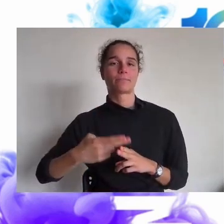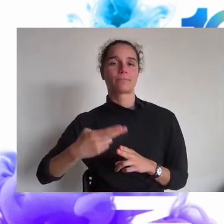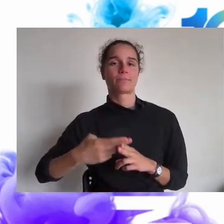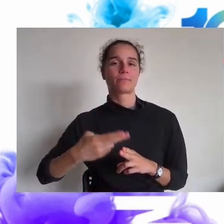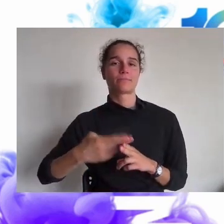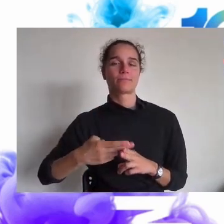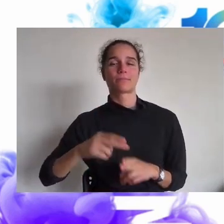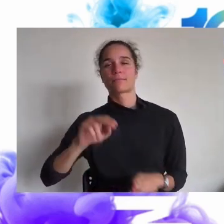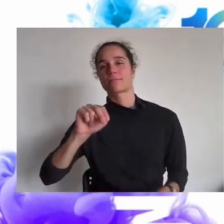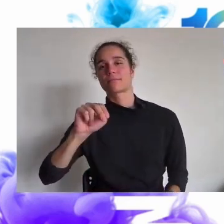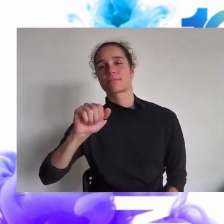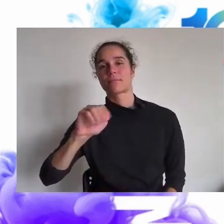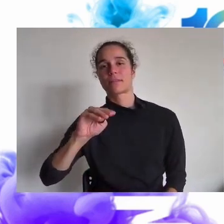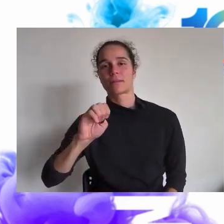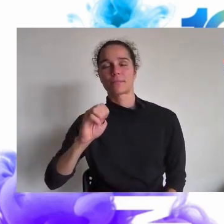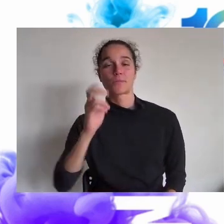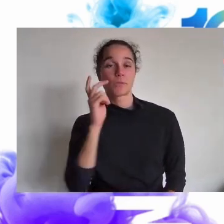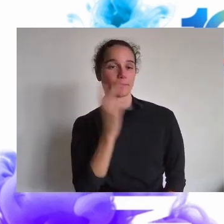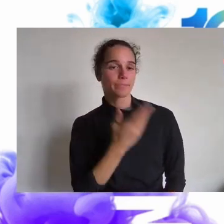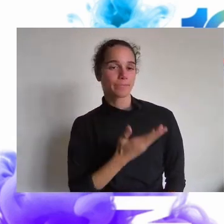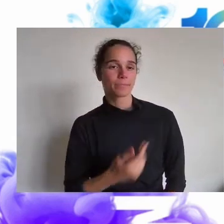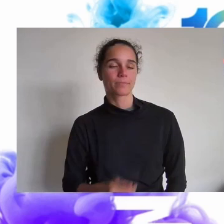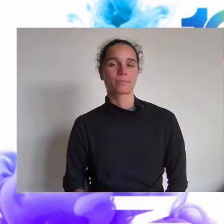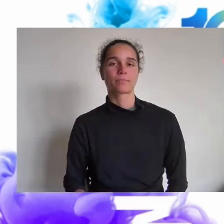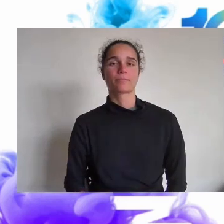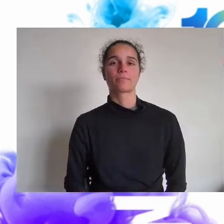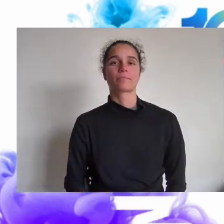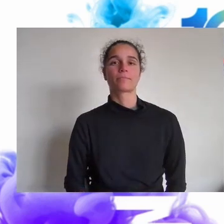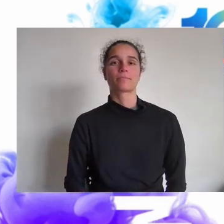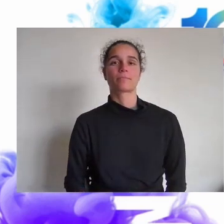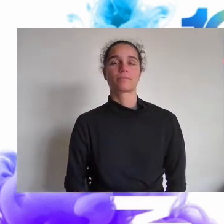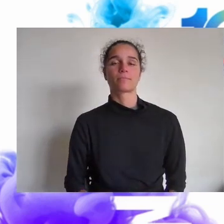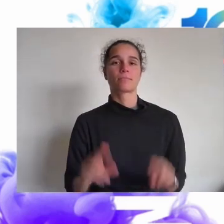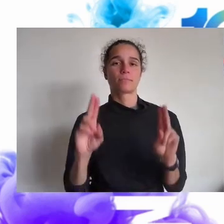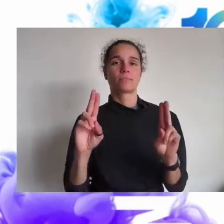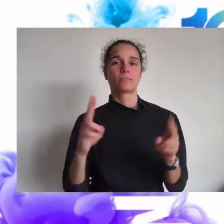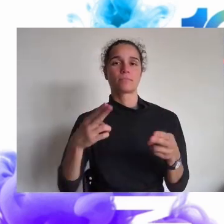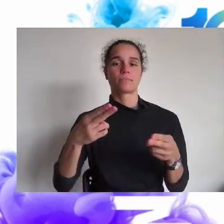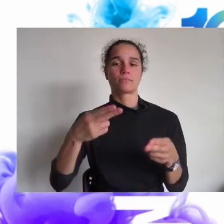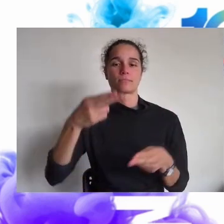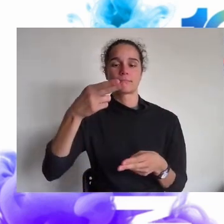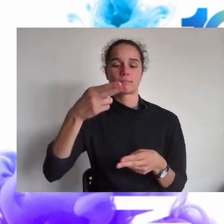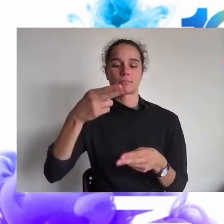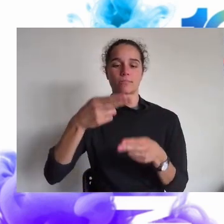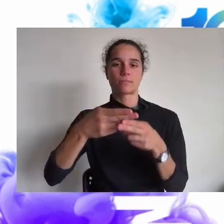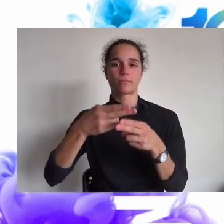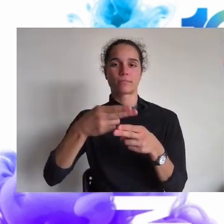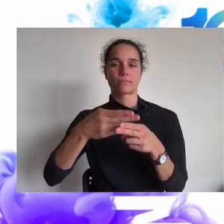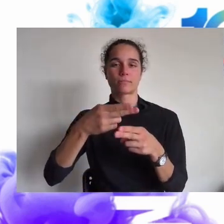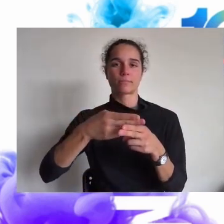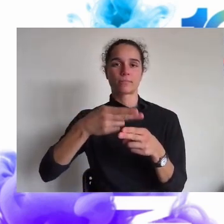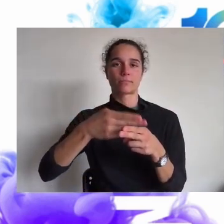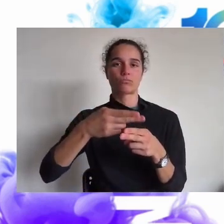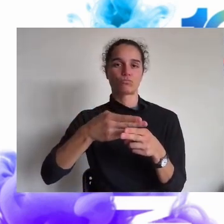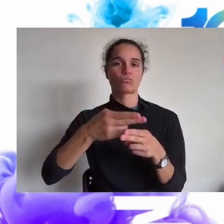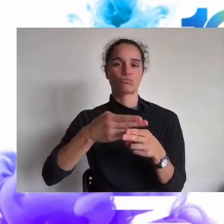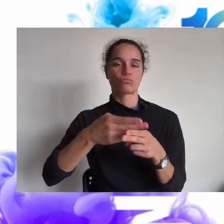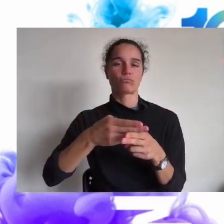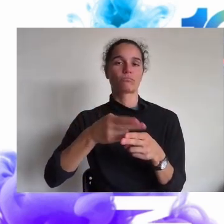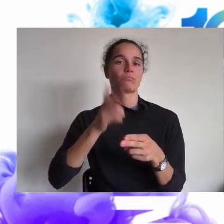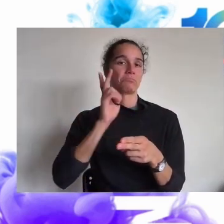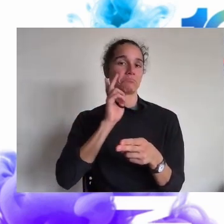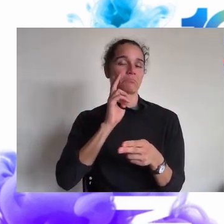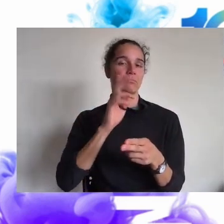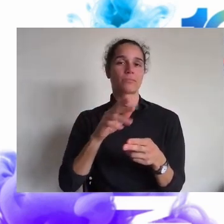Name. So name, you're using index finger and this finger together. These other fingers